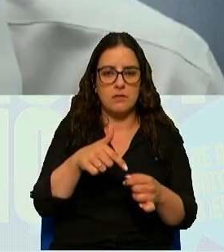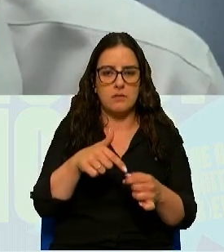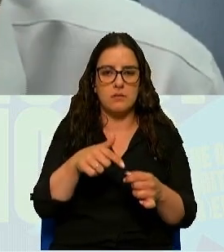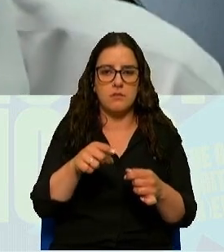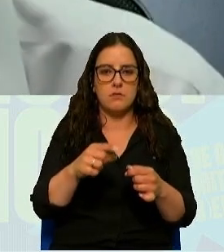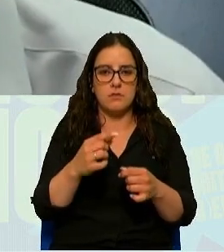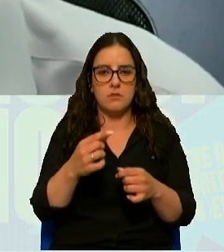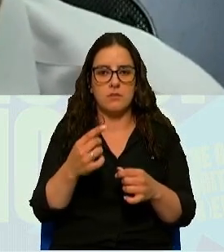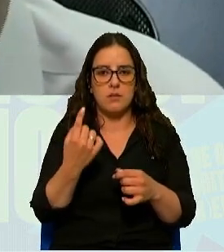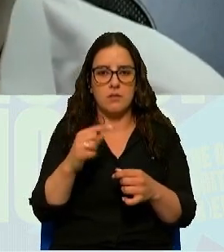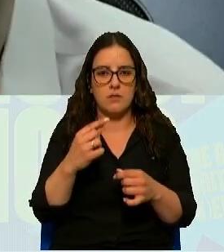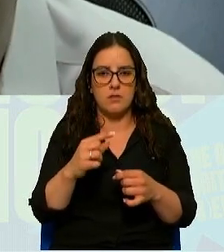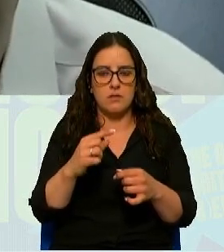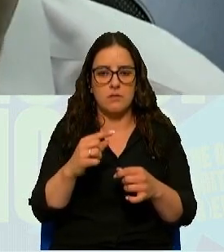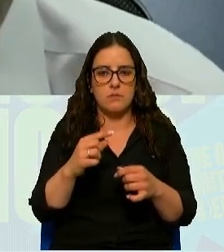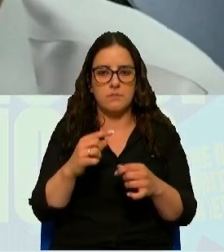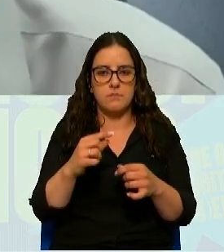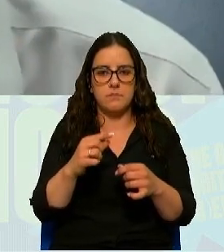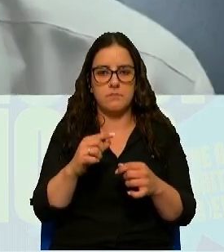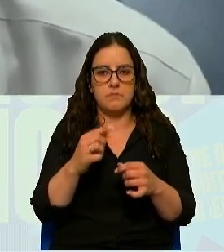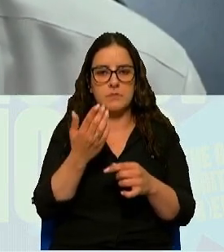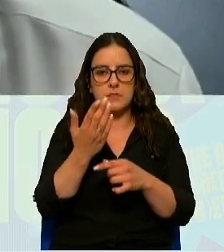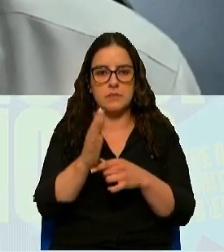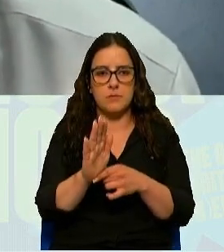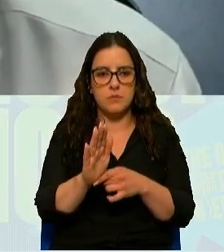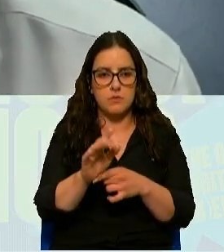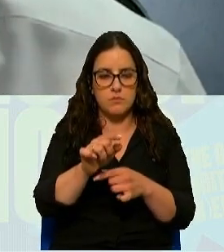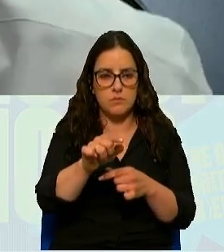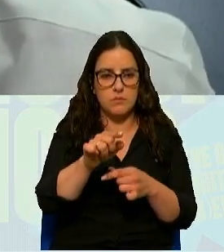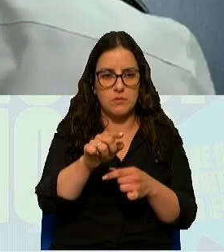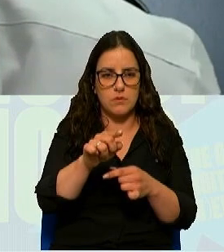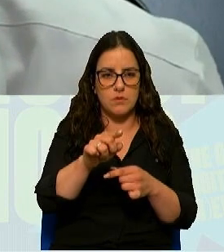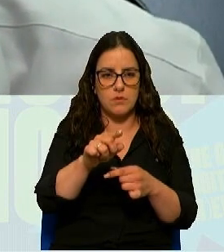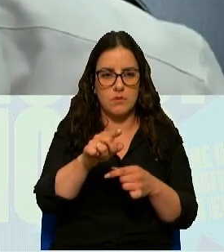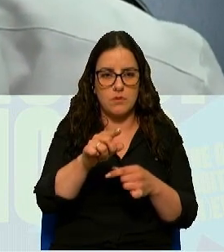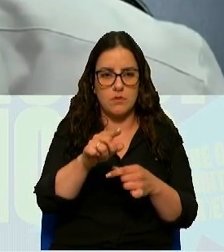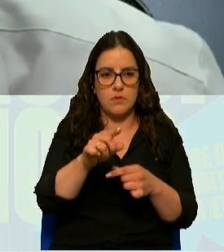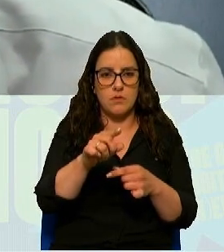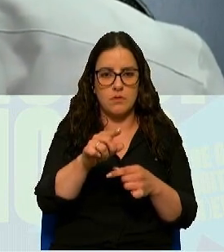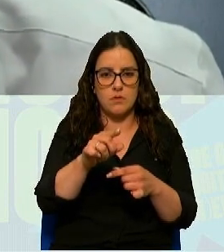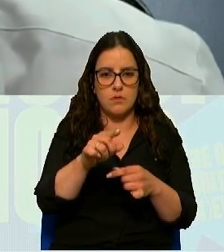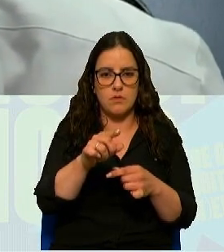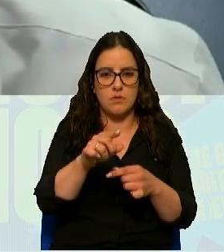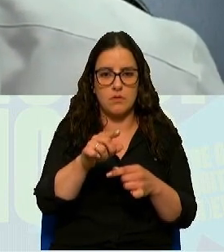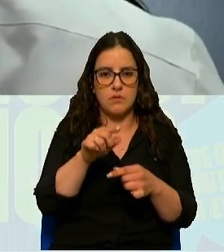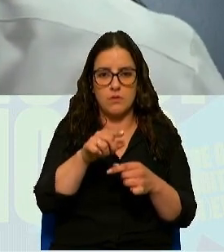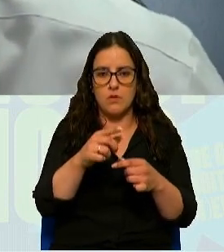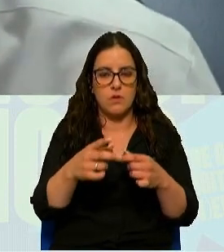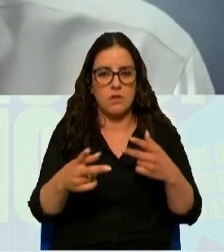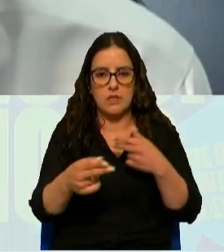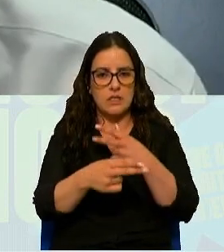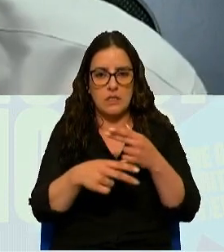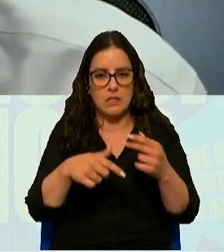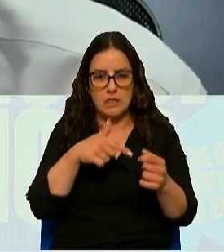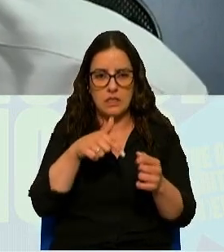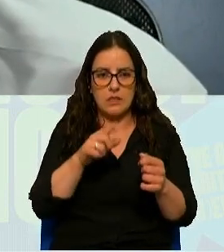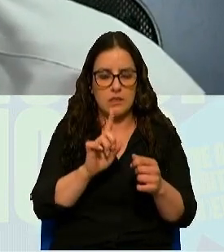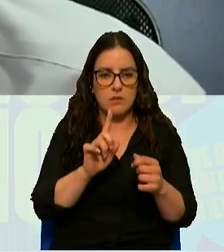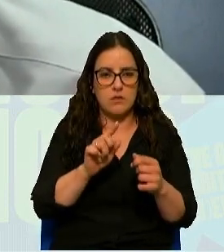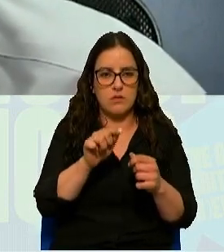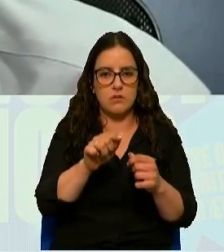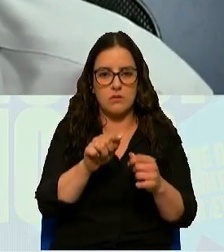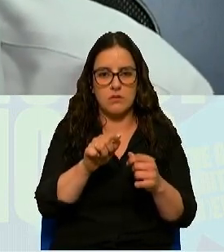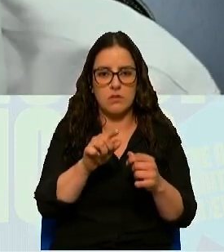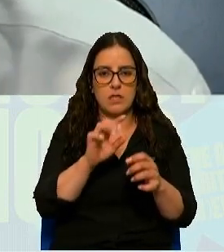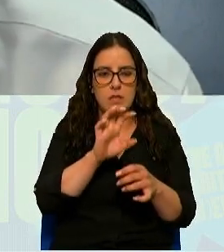have examples is because they're much further ahead than everyone else. So this is not a criticism of Tesla in particular. So here's